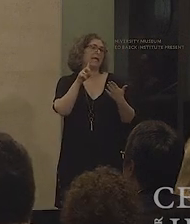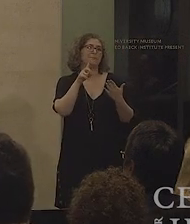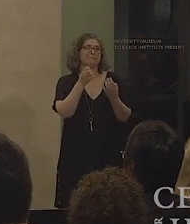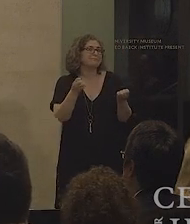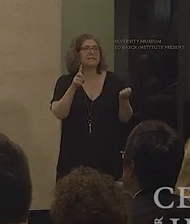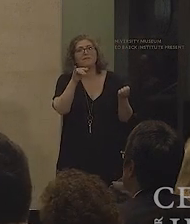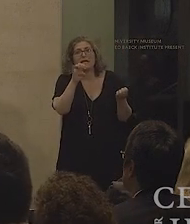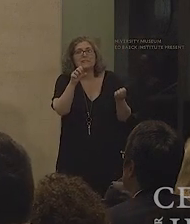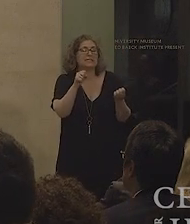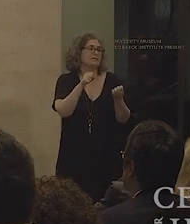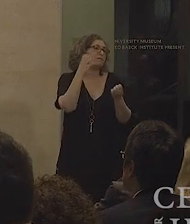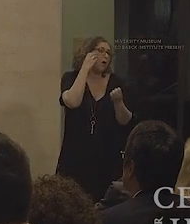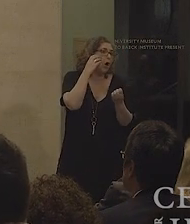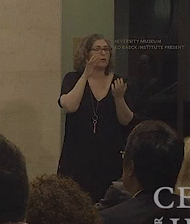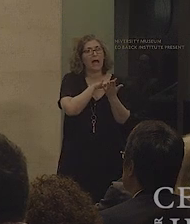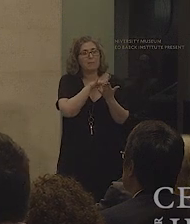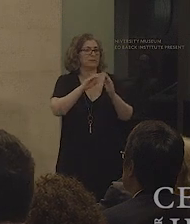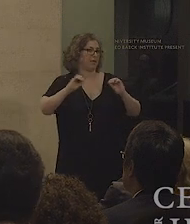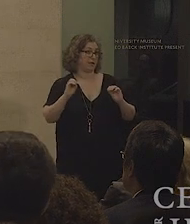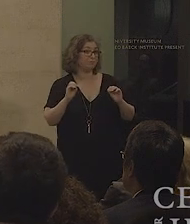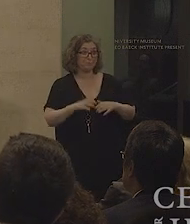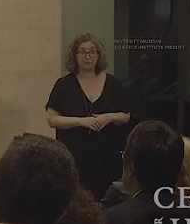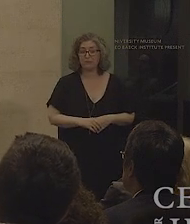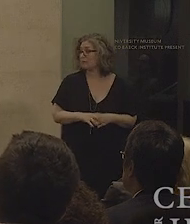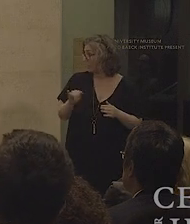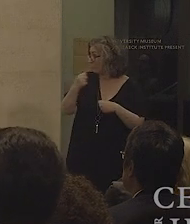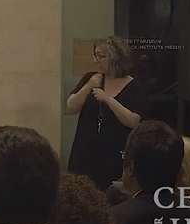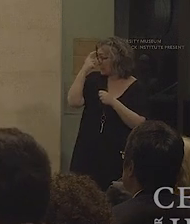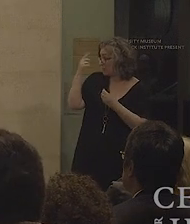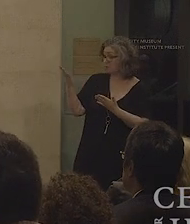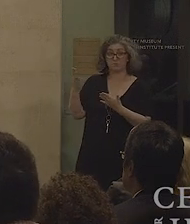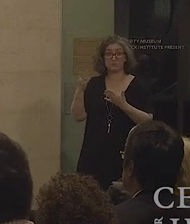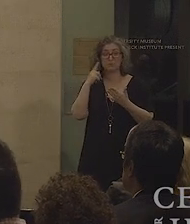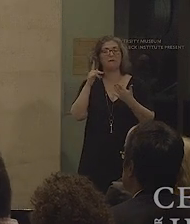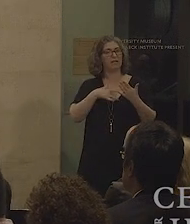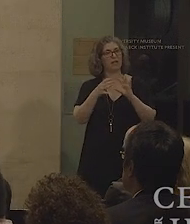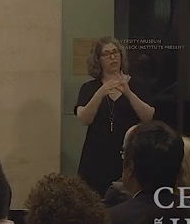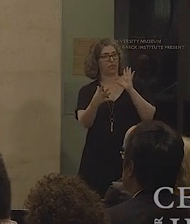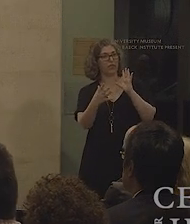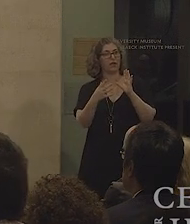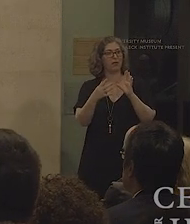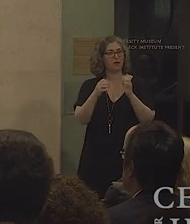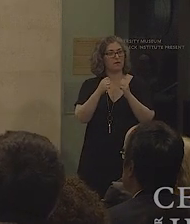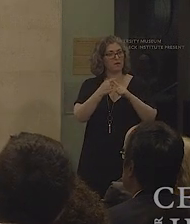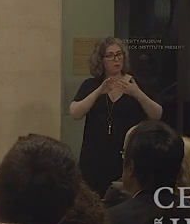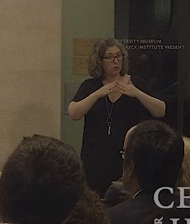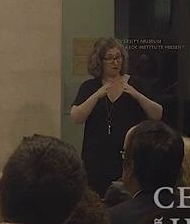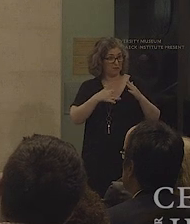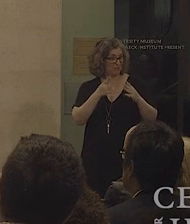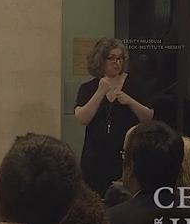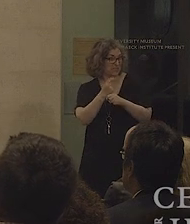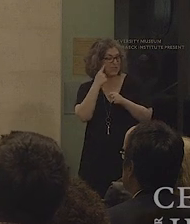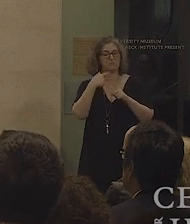Fred, one, is that something that makes sense? Is that something, the dislocation, that makes sense with you? And two, where does